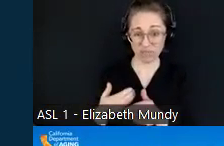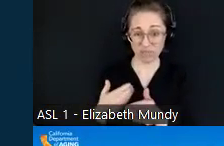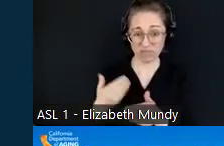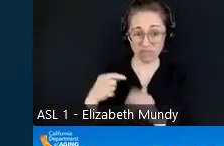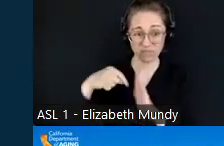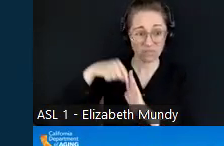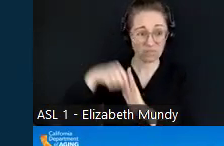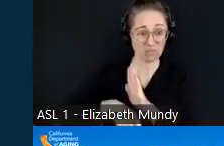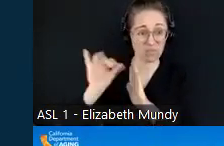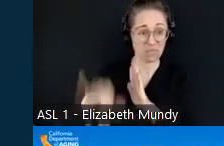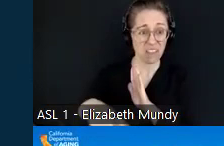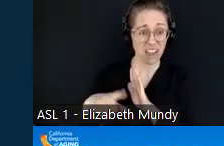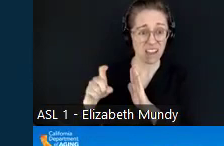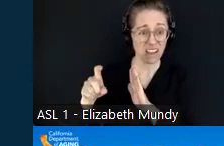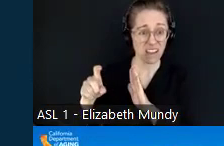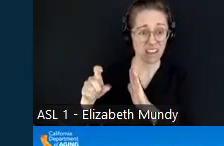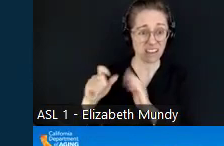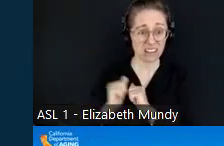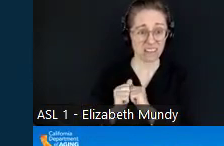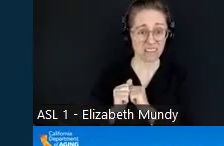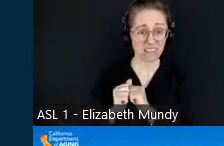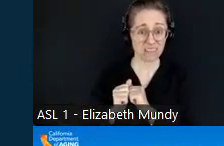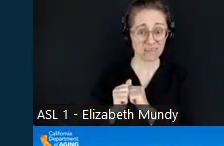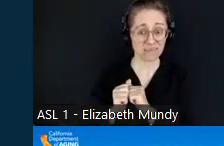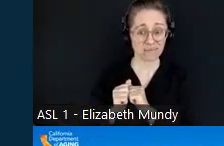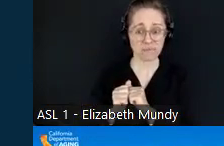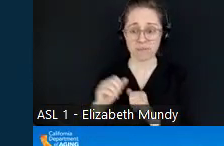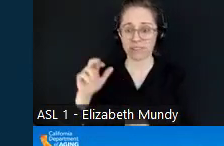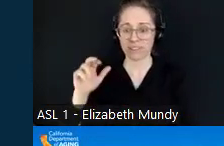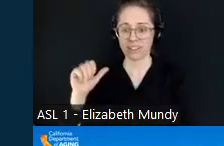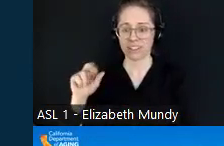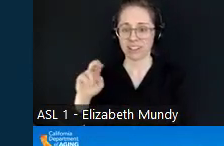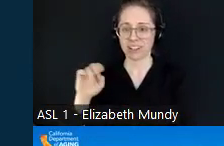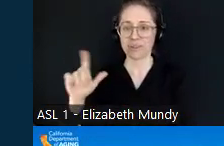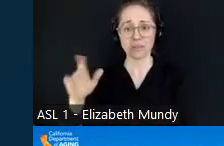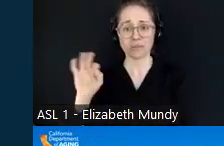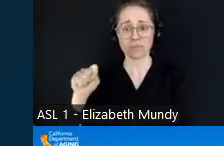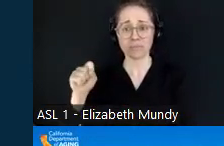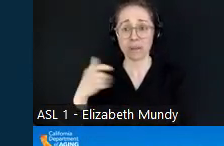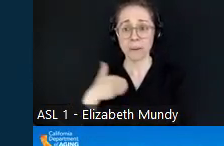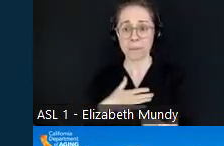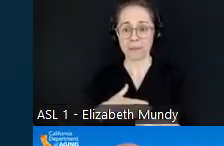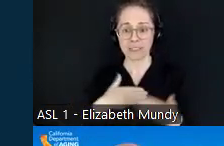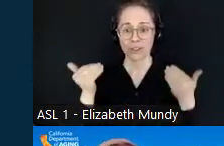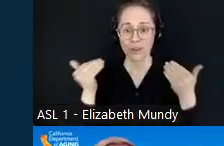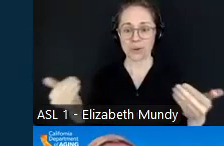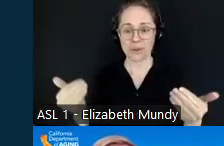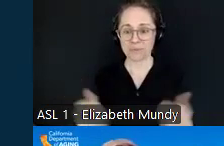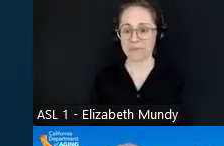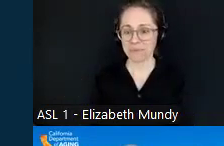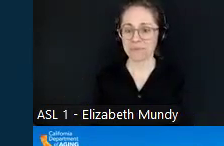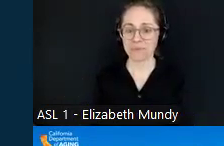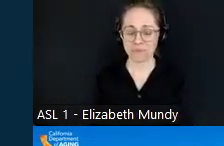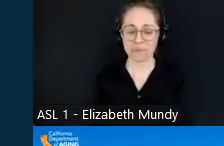Does that keep us on track? Yes, please go ahead, Susan. Thank All you. right. So just a